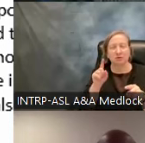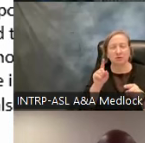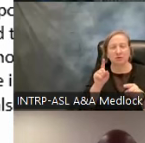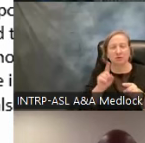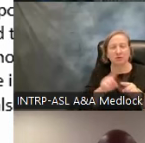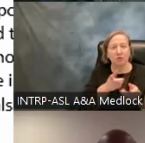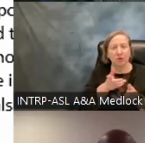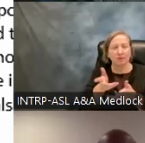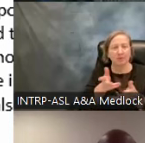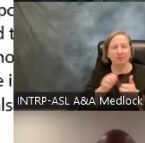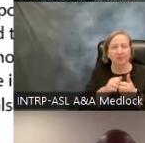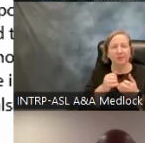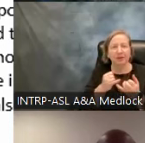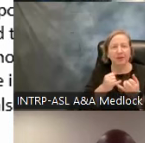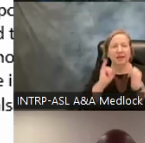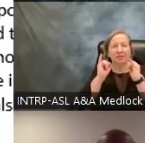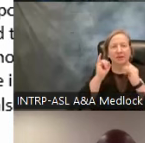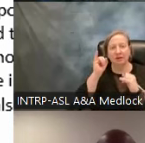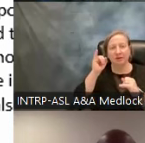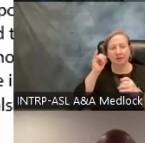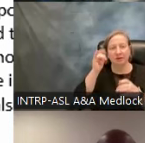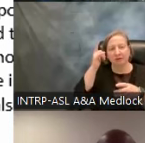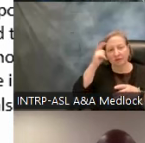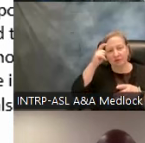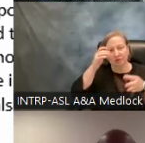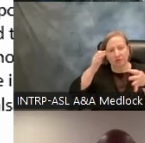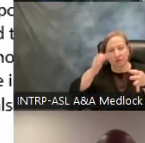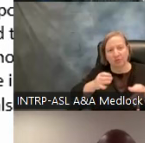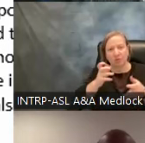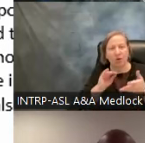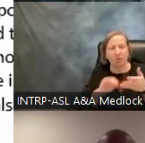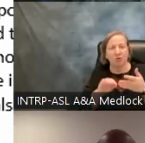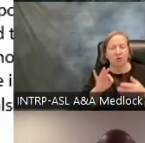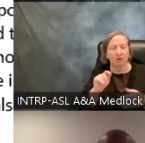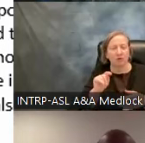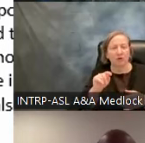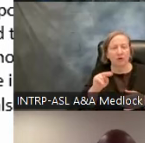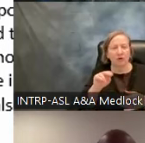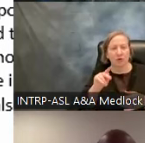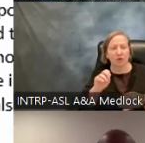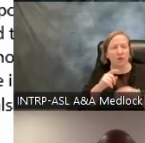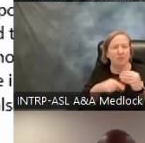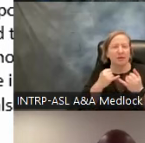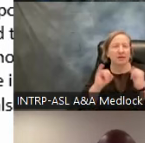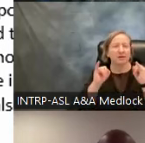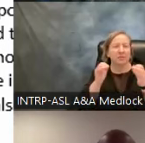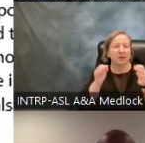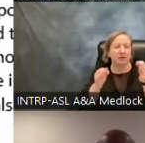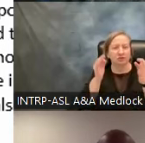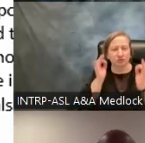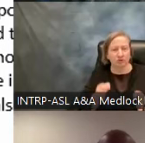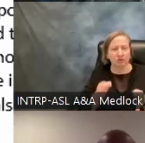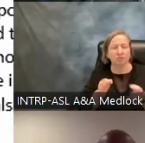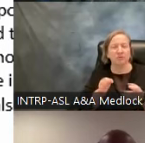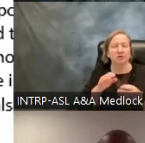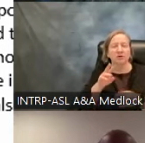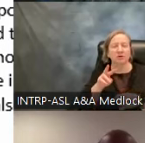engage with their independent judgment. So we probably want to put a footnote in there about that section about independent judgment, which I think is 2-1007.